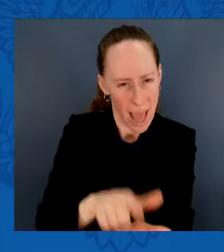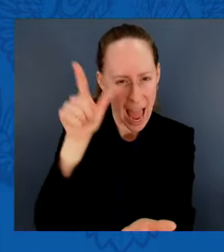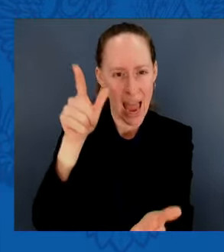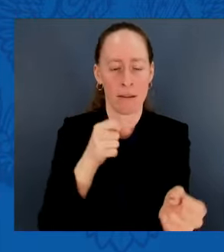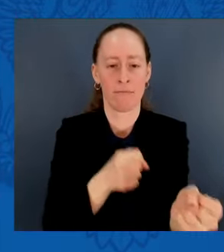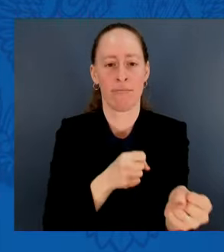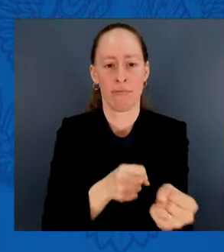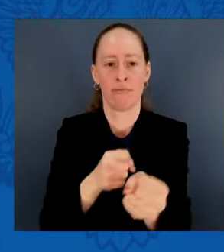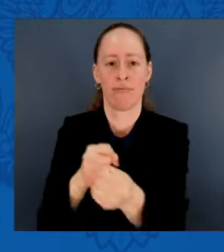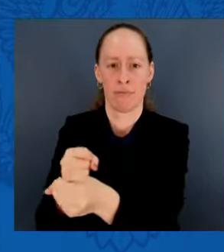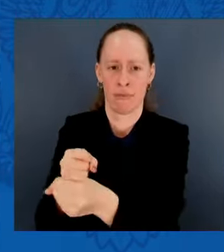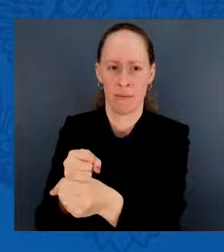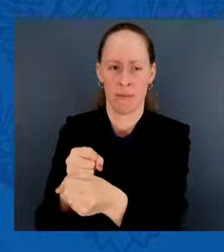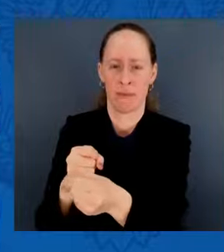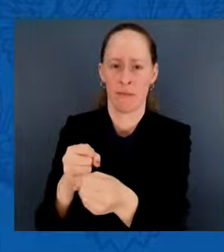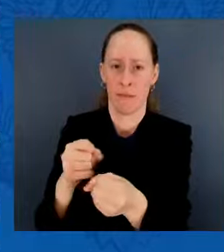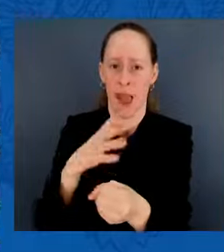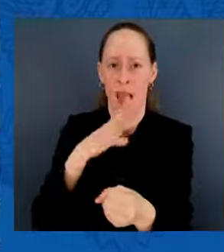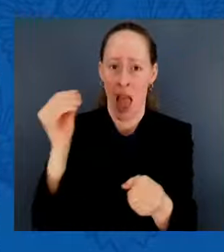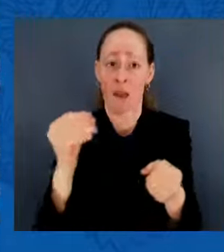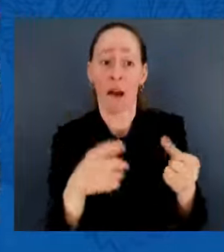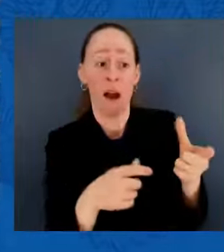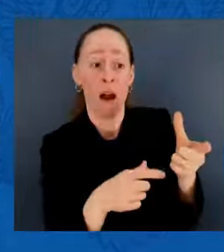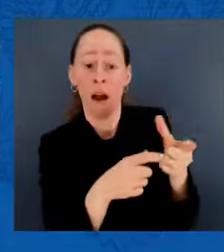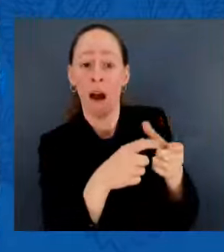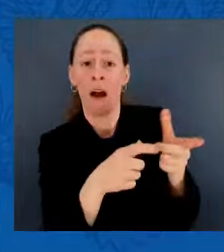Pass universal background checks.